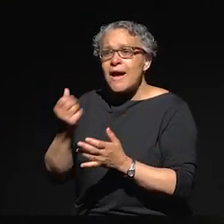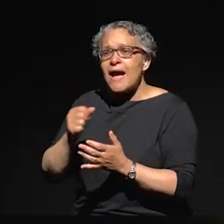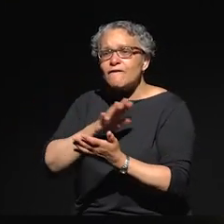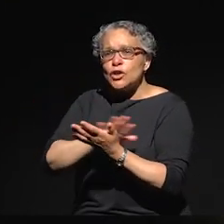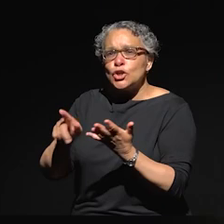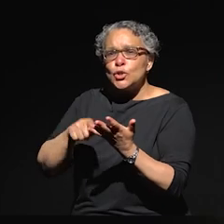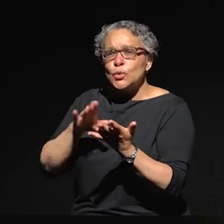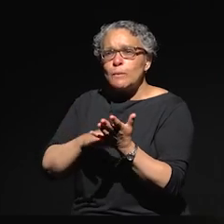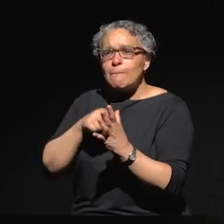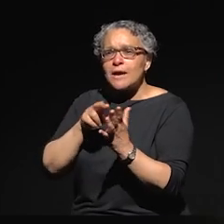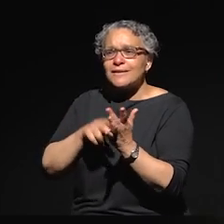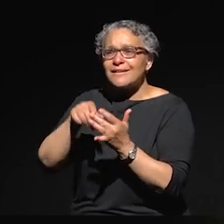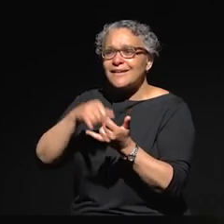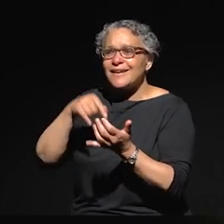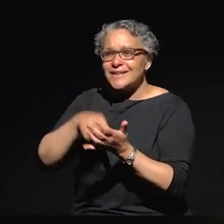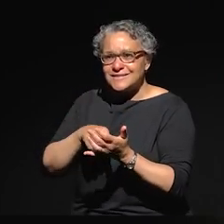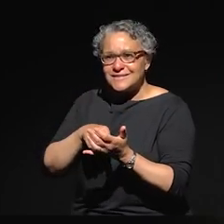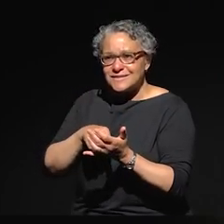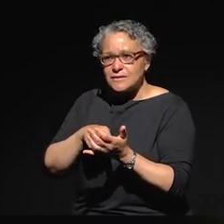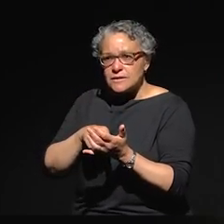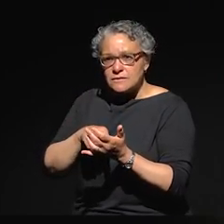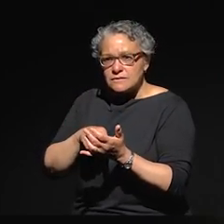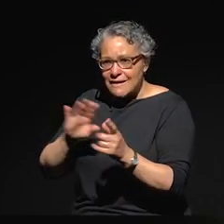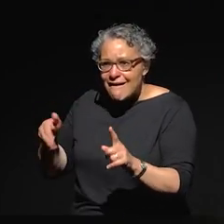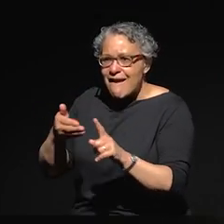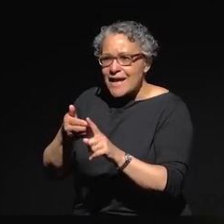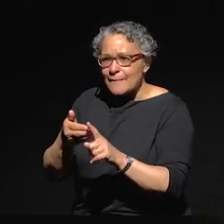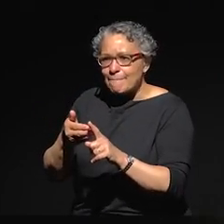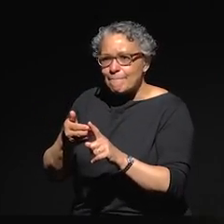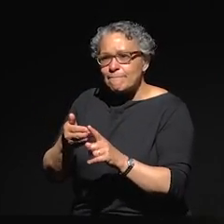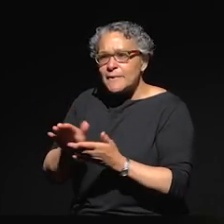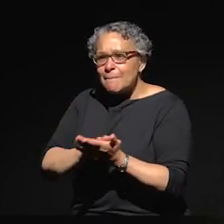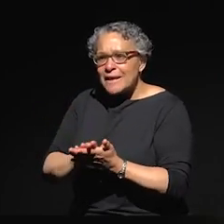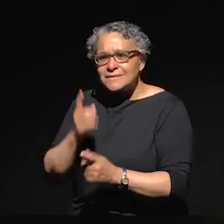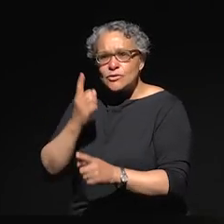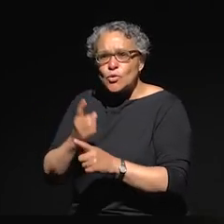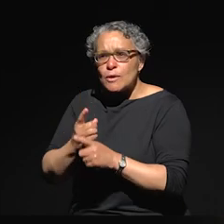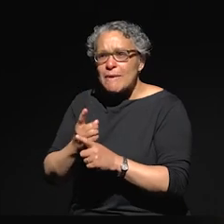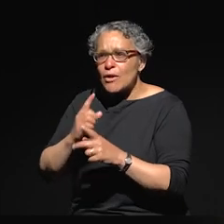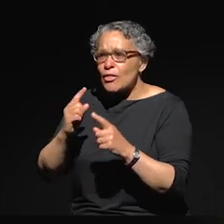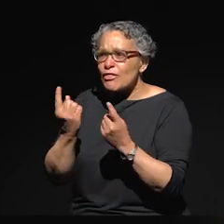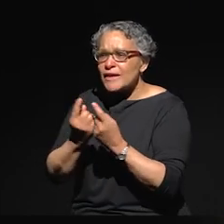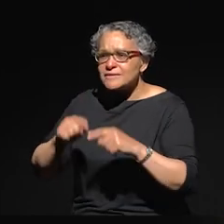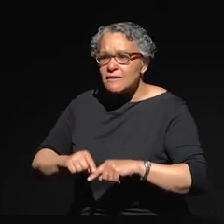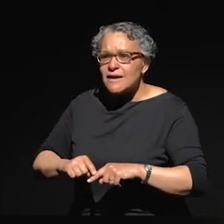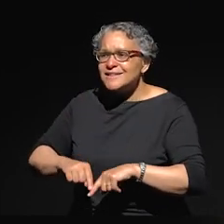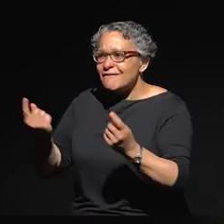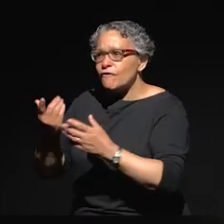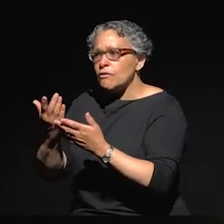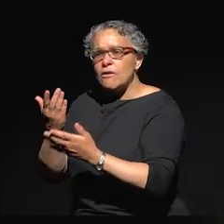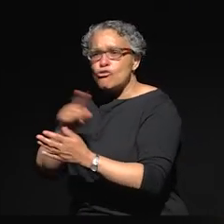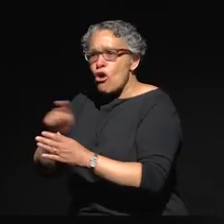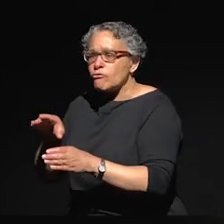is the pursuit of knowledge outside the domain of theology. So poetry, but also science.